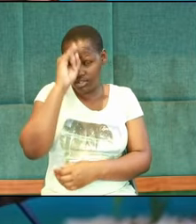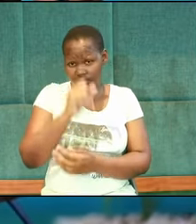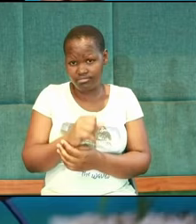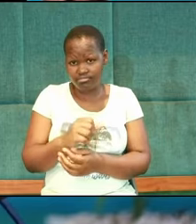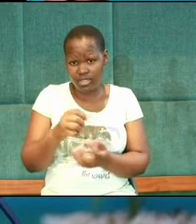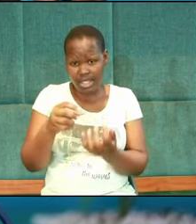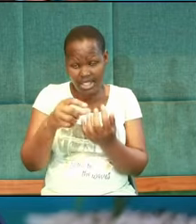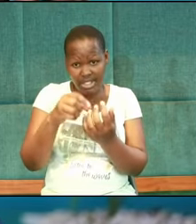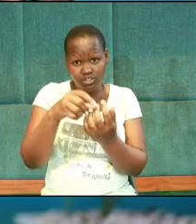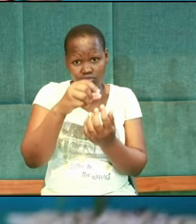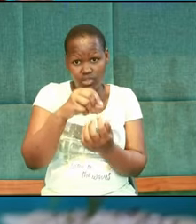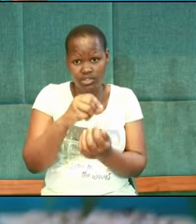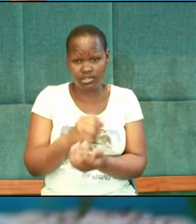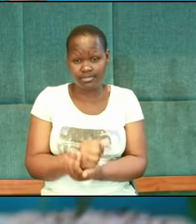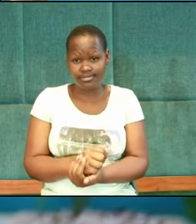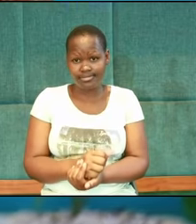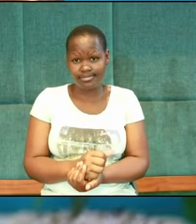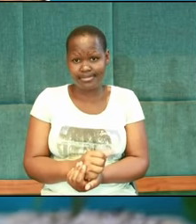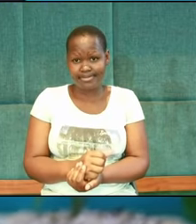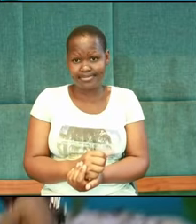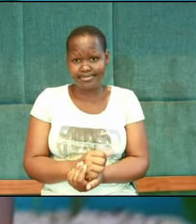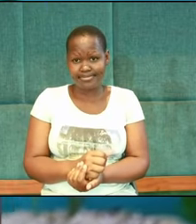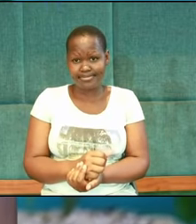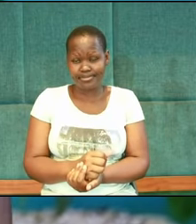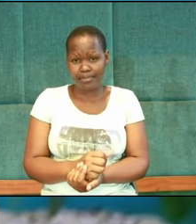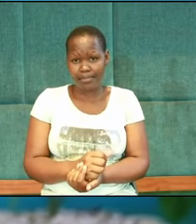It's a choice.